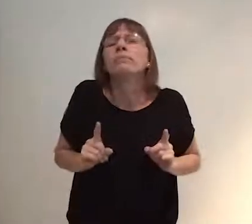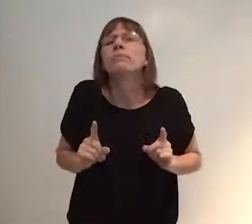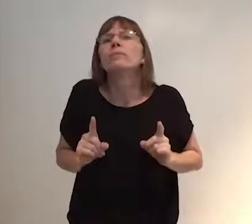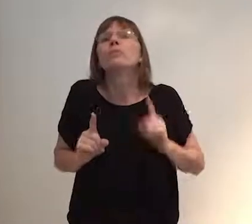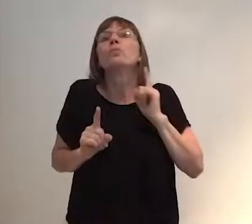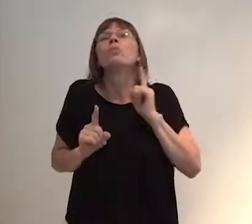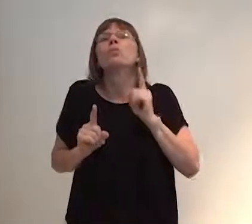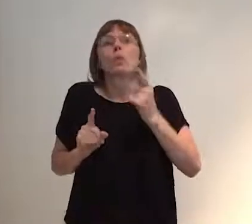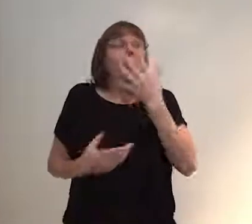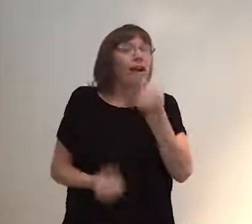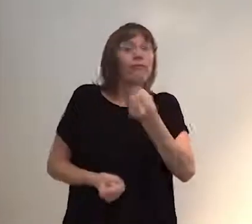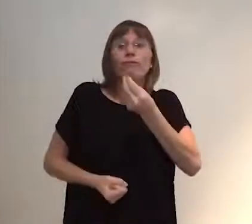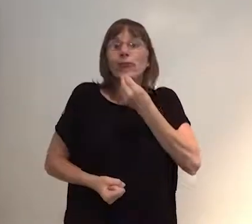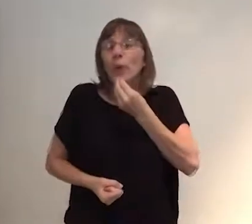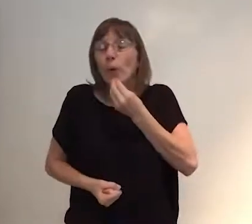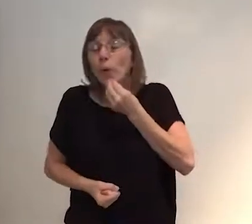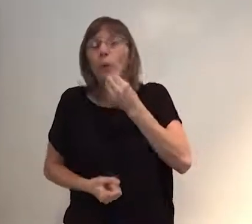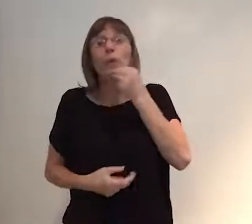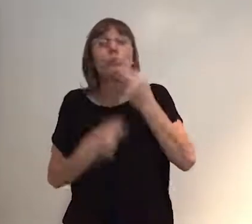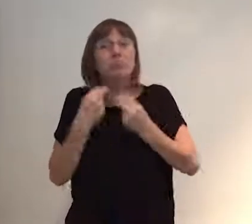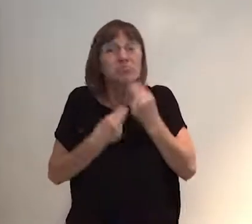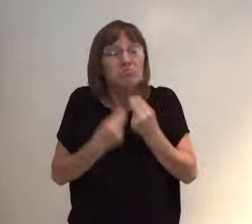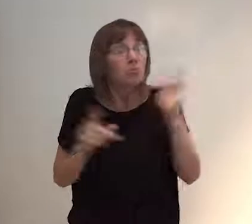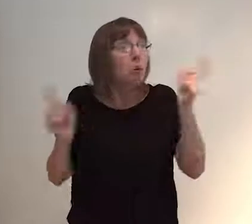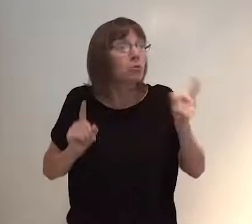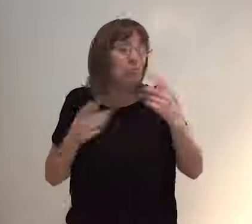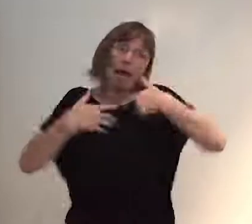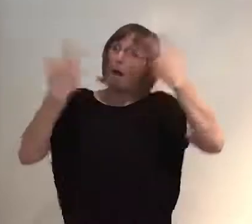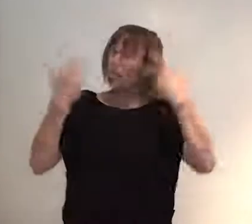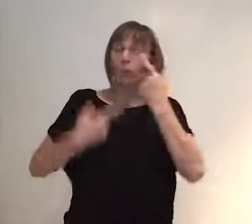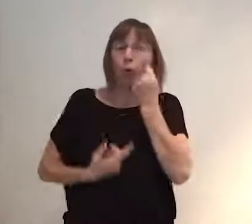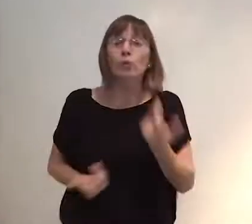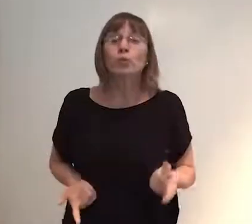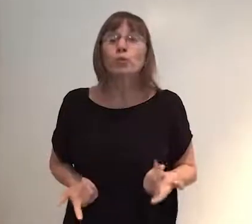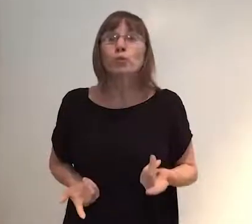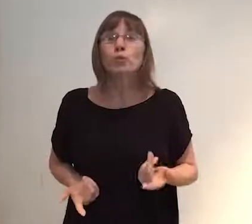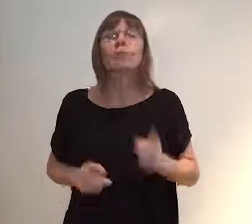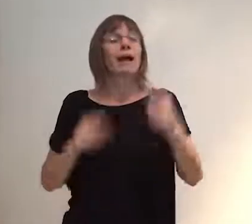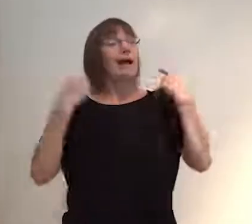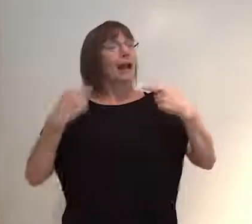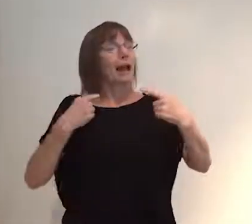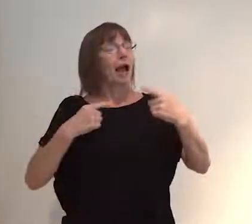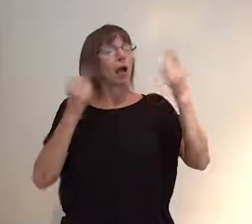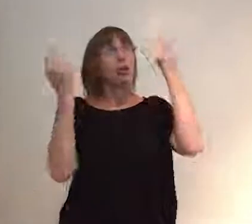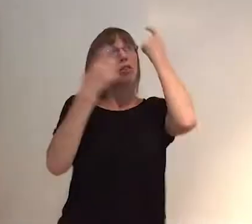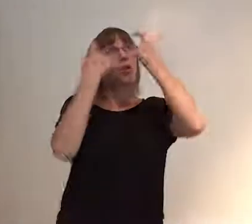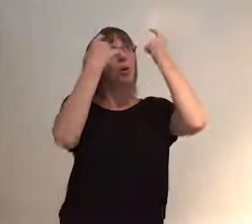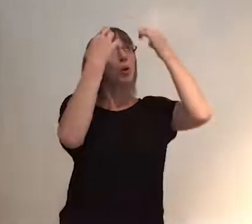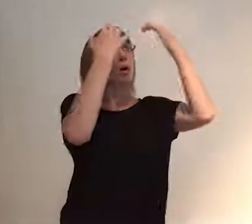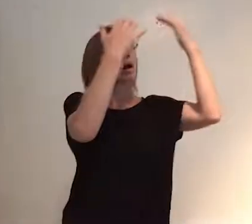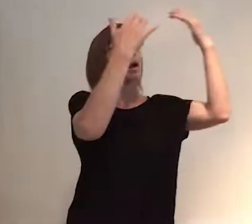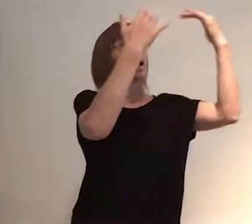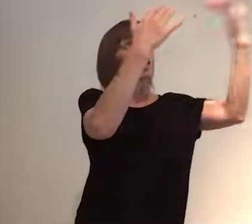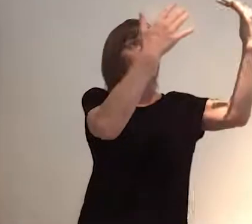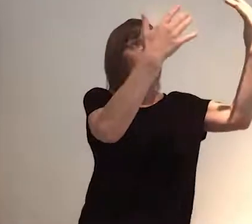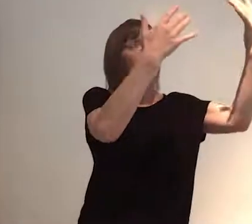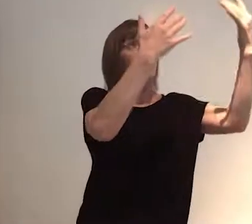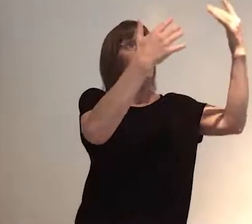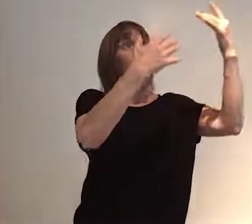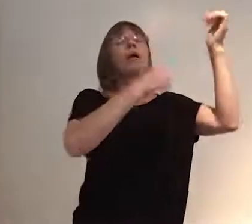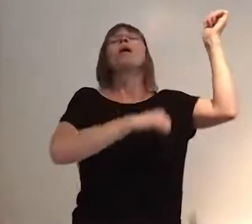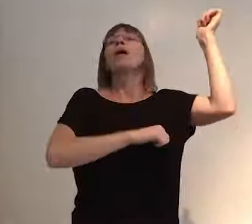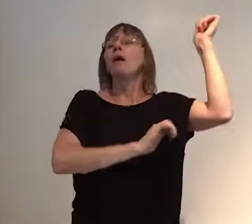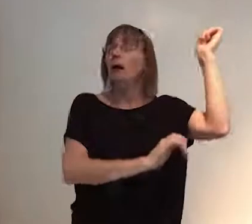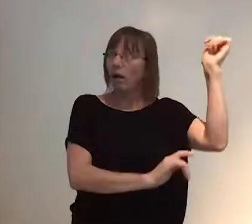it might be. What you're having for lunch or dinner, it can be anything. And allow that to happen and